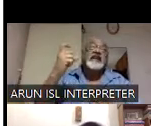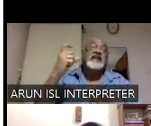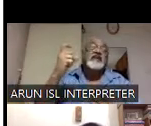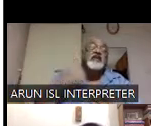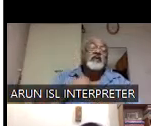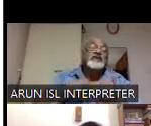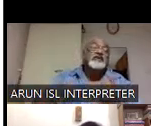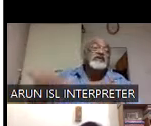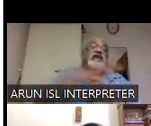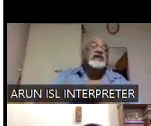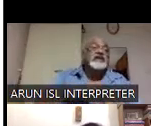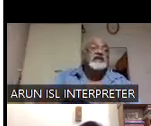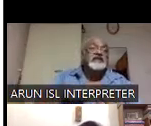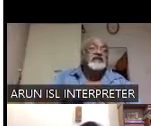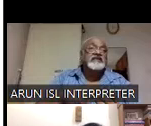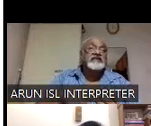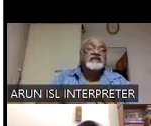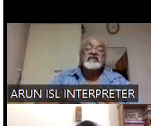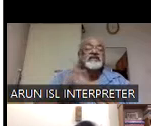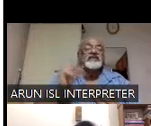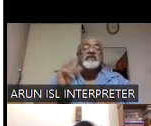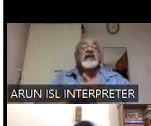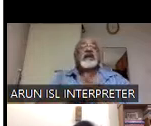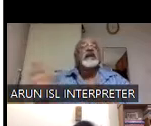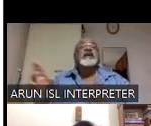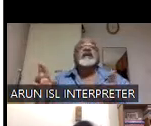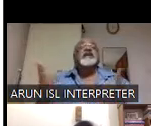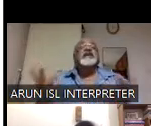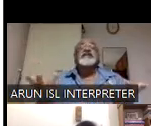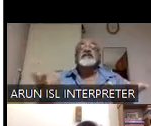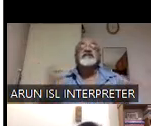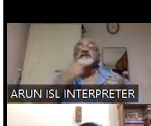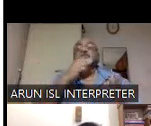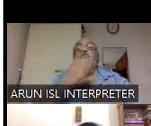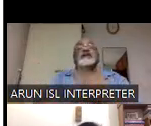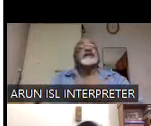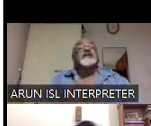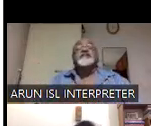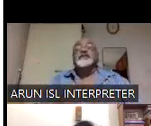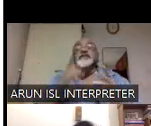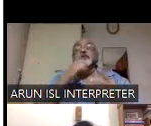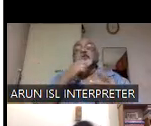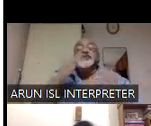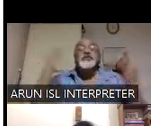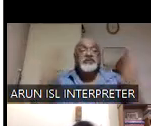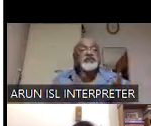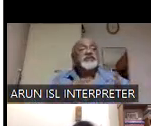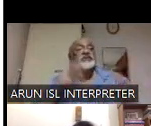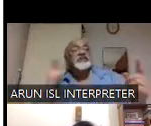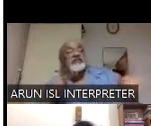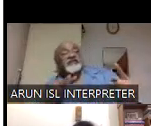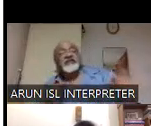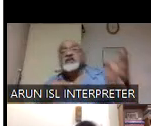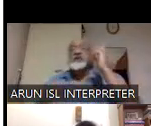our society was not ready to accept people who were different from a certain norm that they